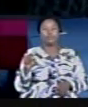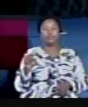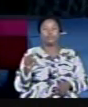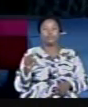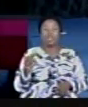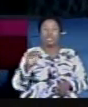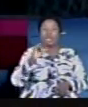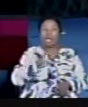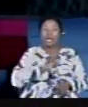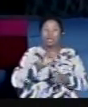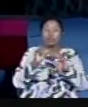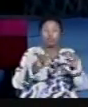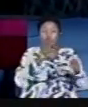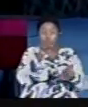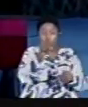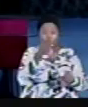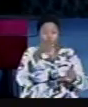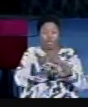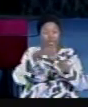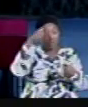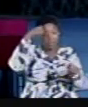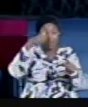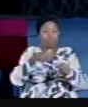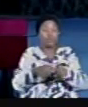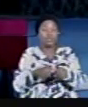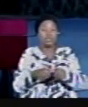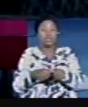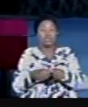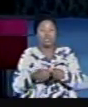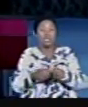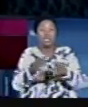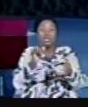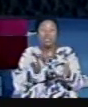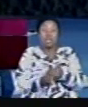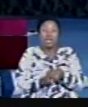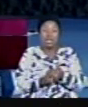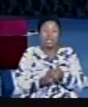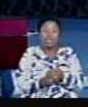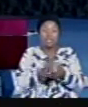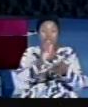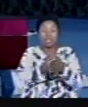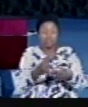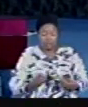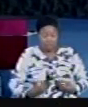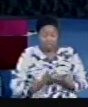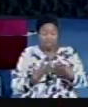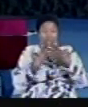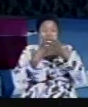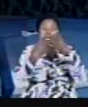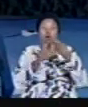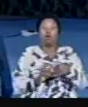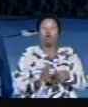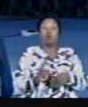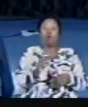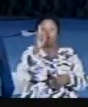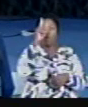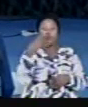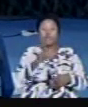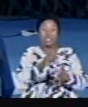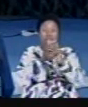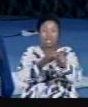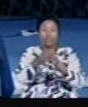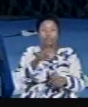thee in remembrance, that thou stir up the gift of God,